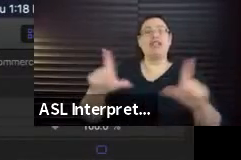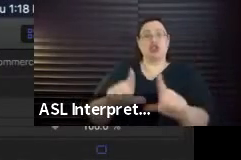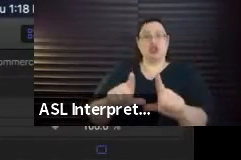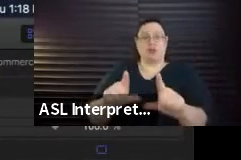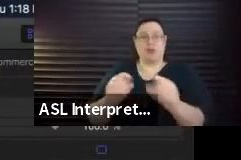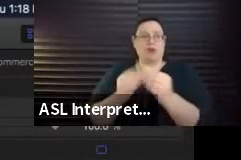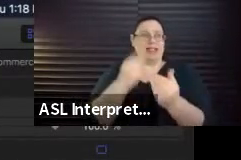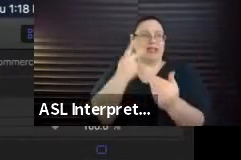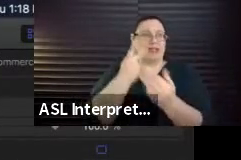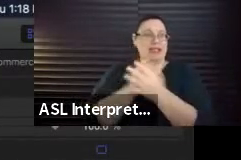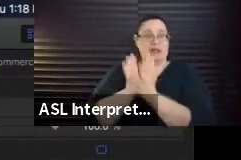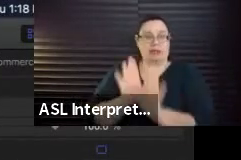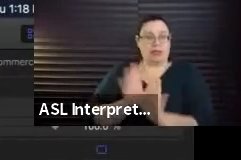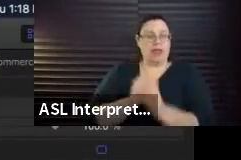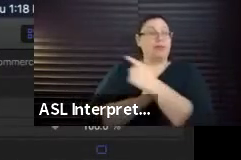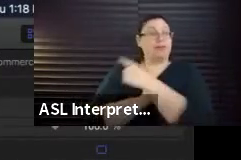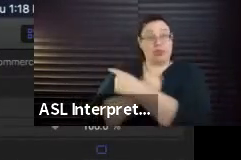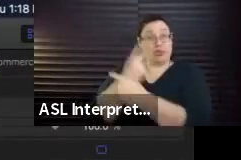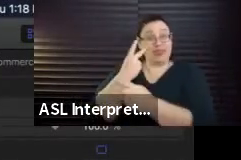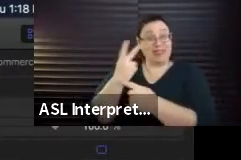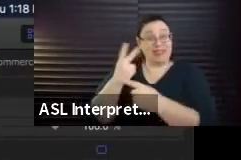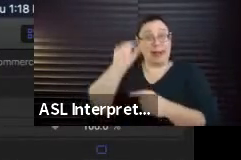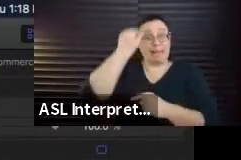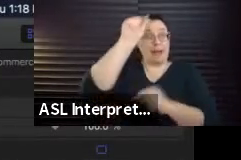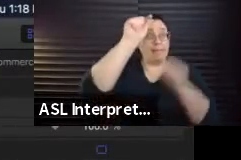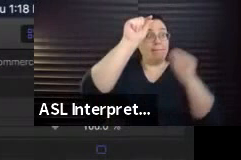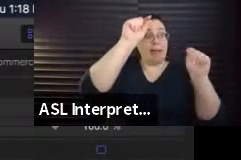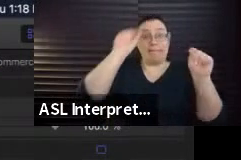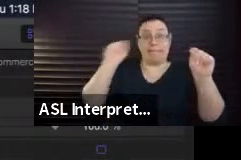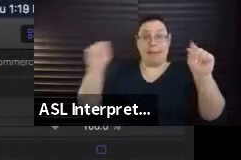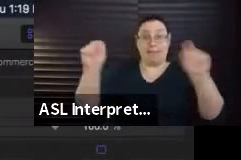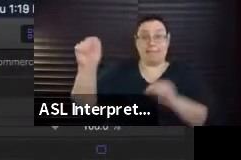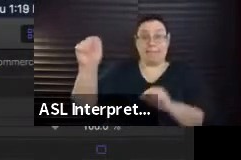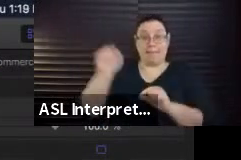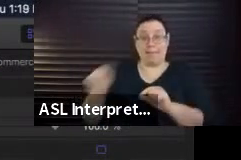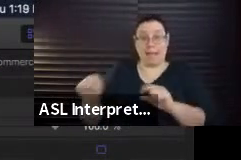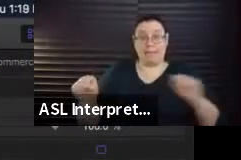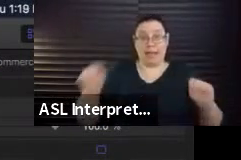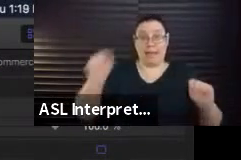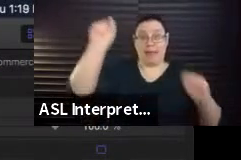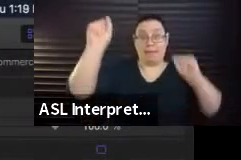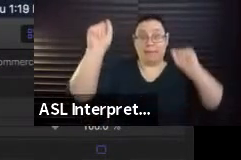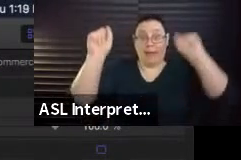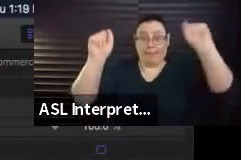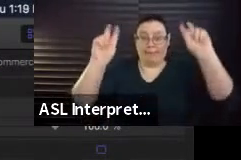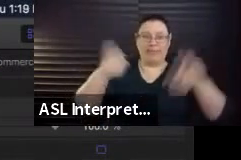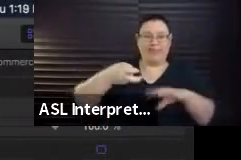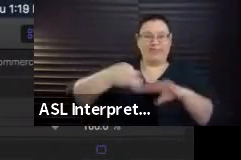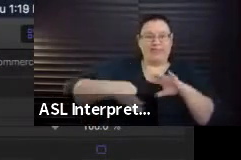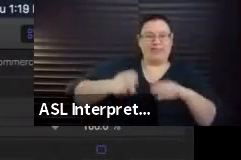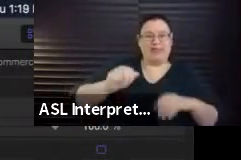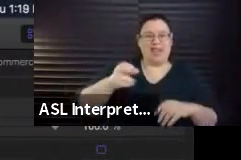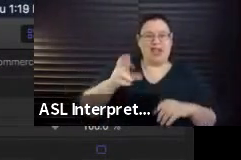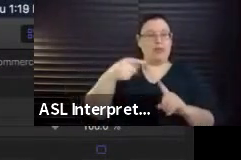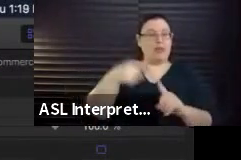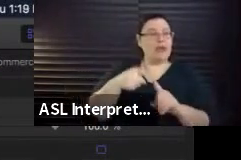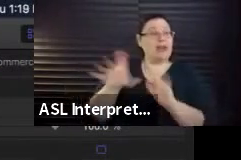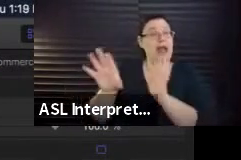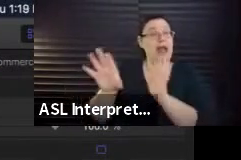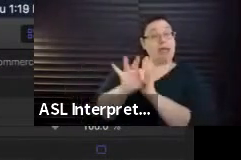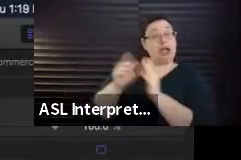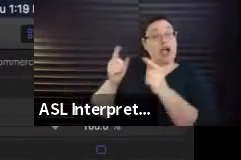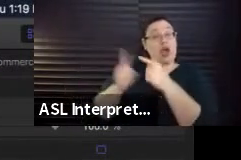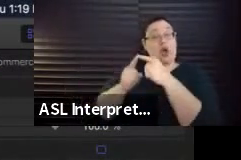bit better. So now you can see here are these anchor points. And now all I have to do is sort of click one of the corners